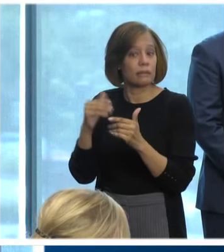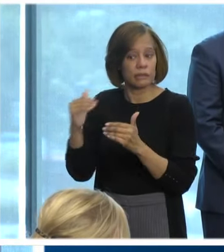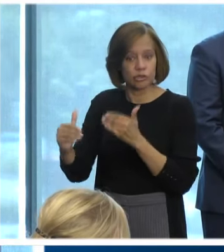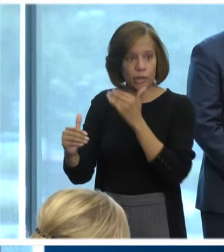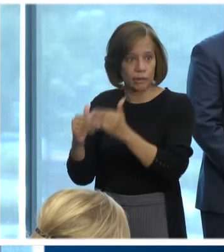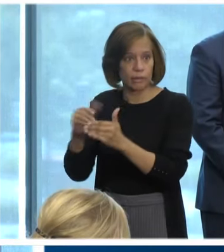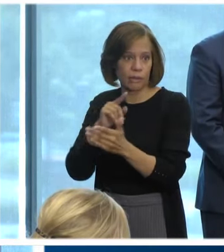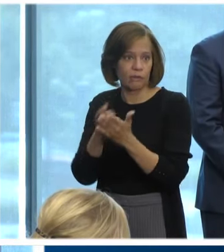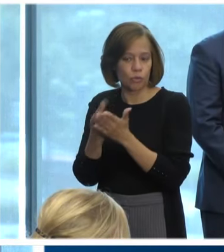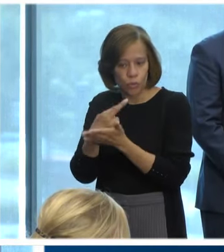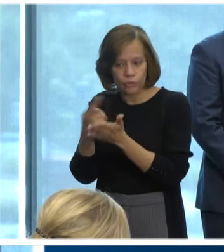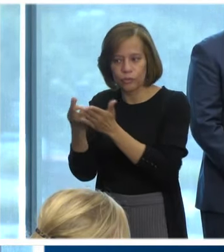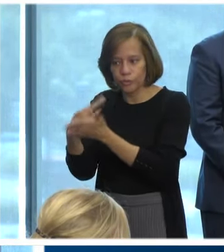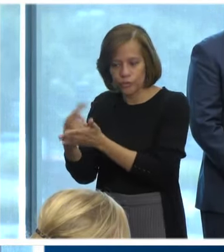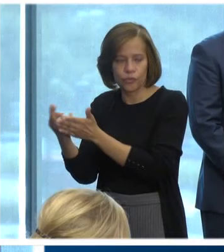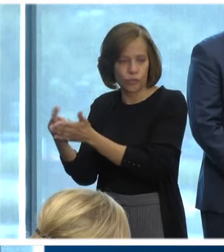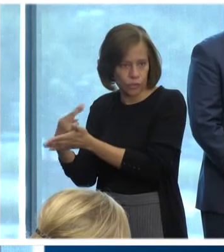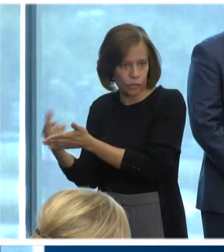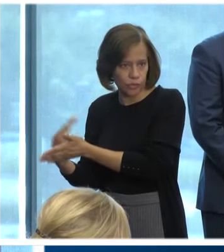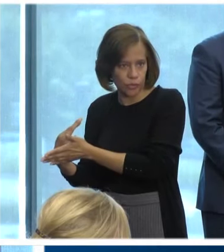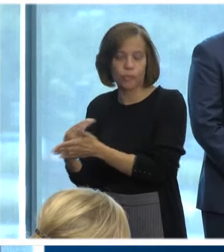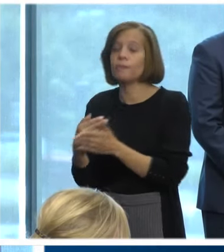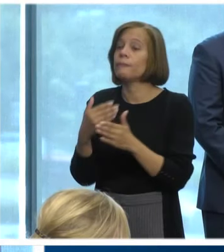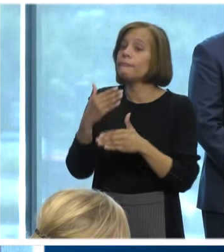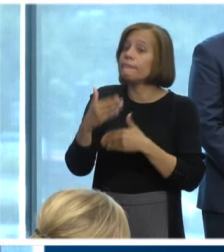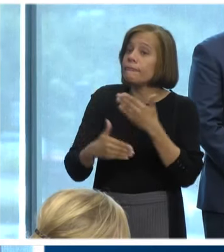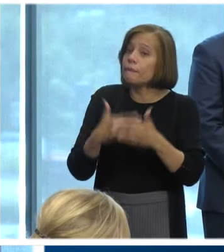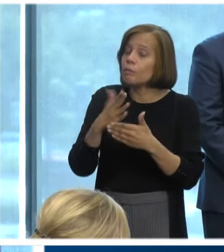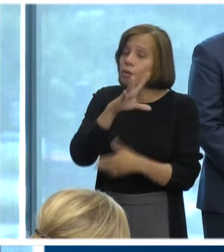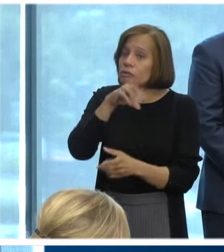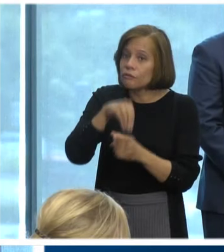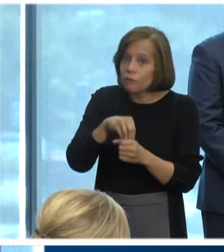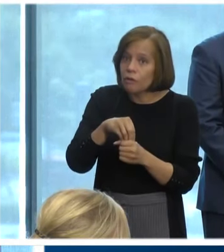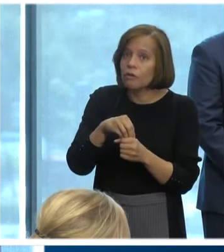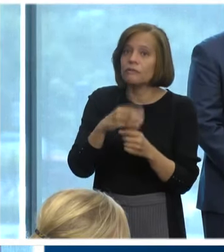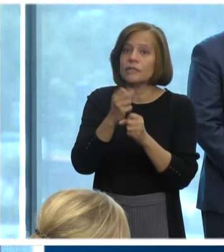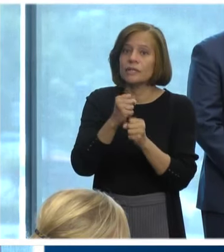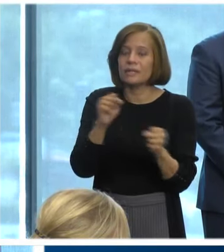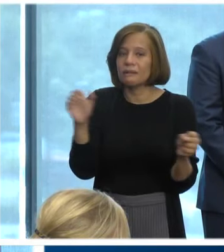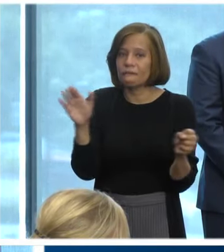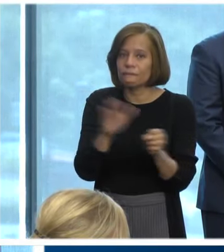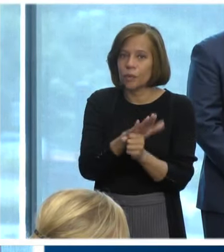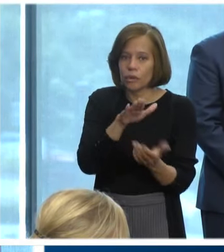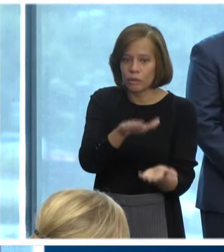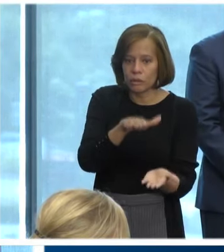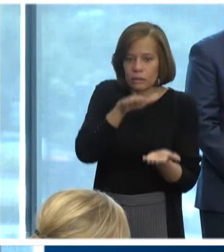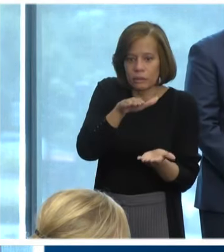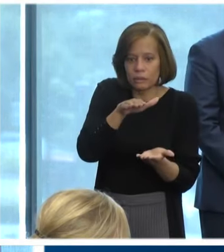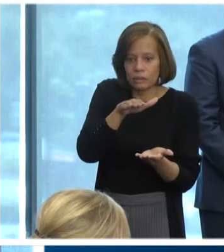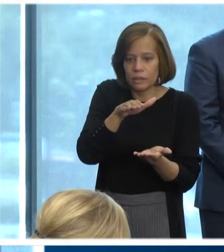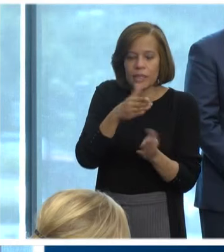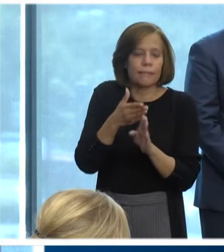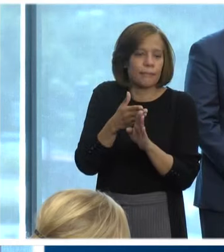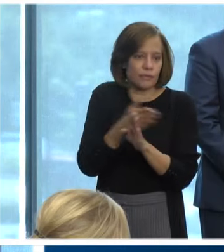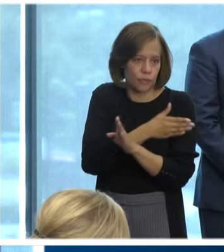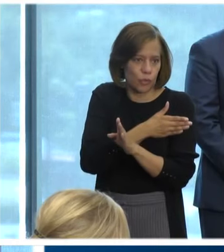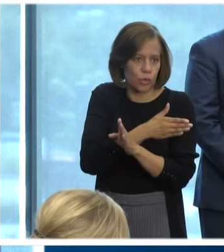reviewing them. The process involved getting a complete package before they were deemed to